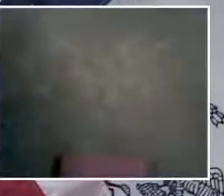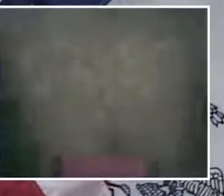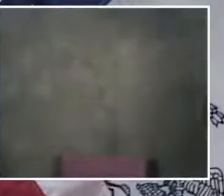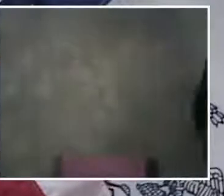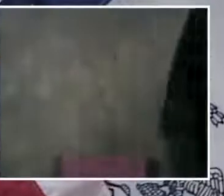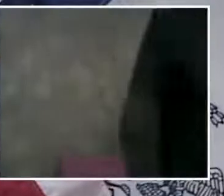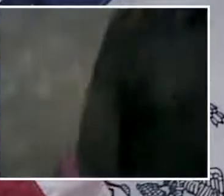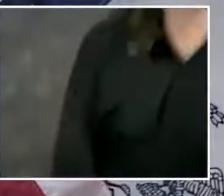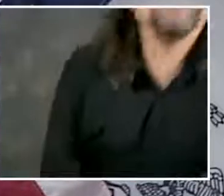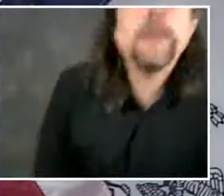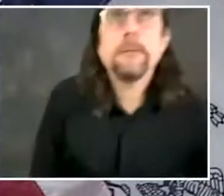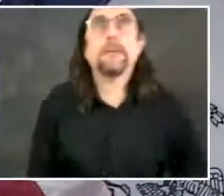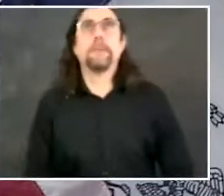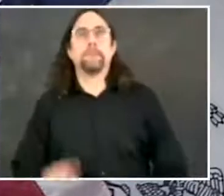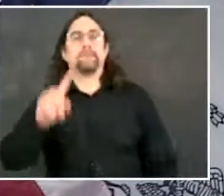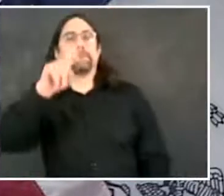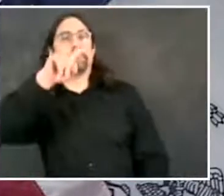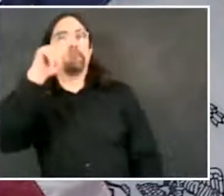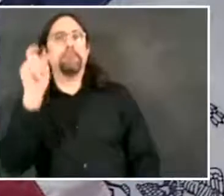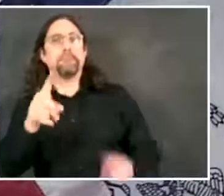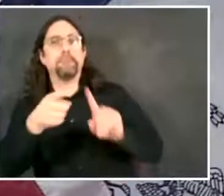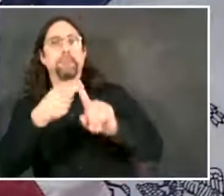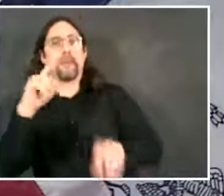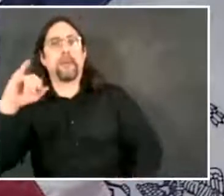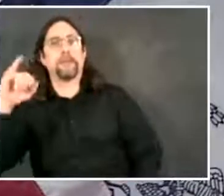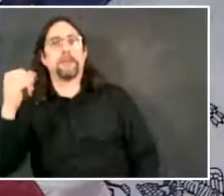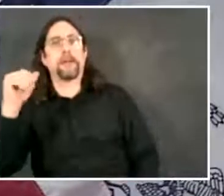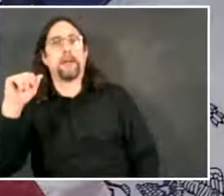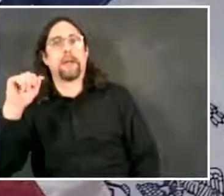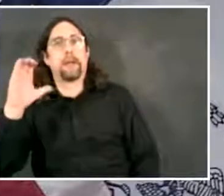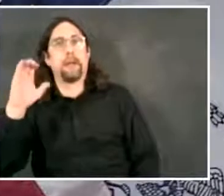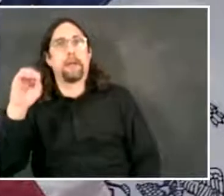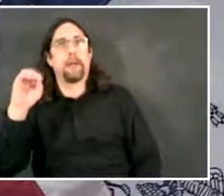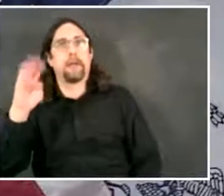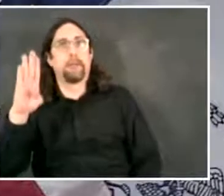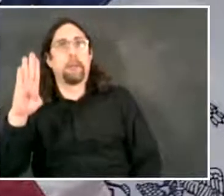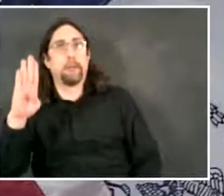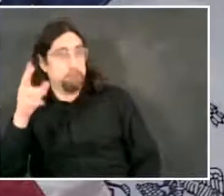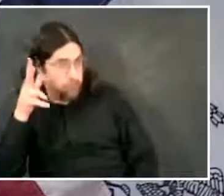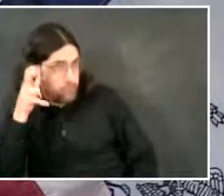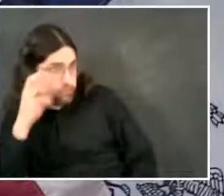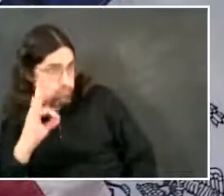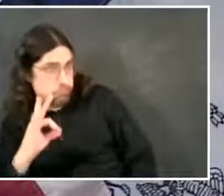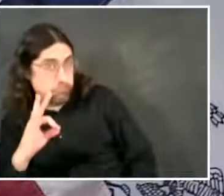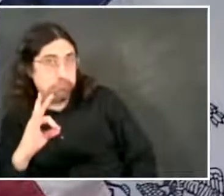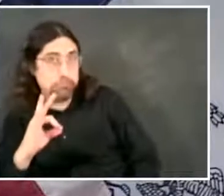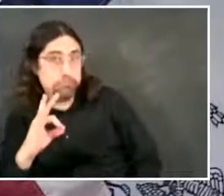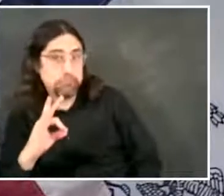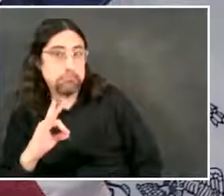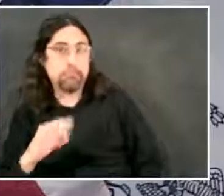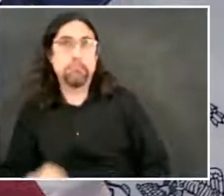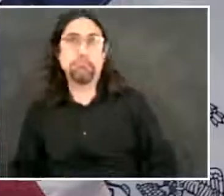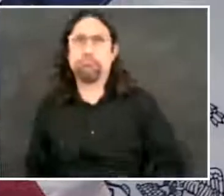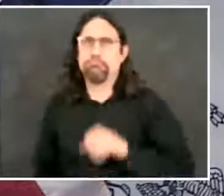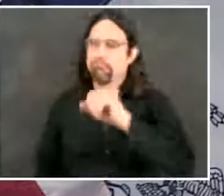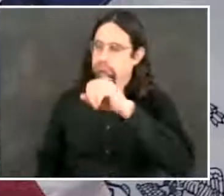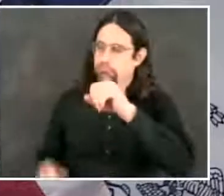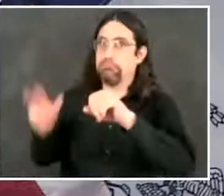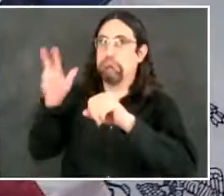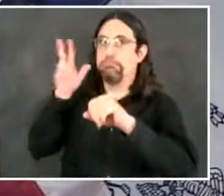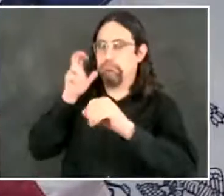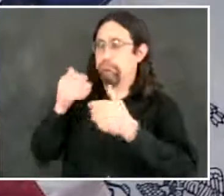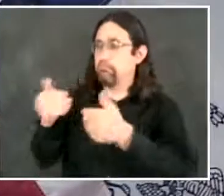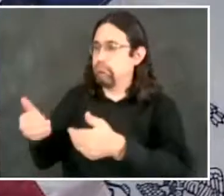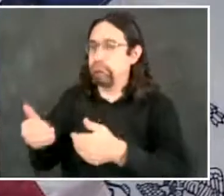Jacob? Hi, Mr. Mayor, you hear me? Yes, how you doing? Good morning. I wanted to ask